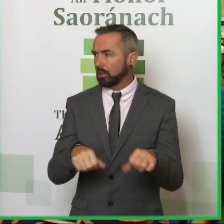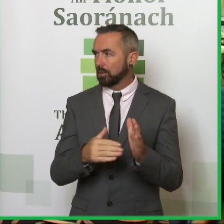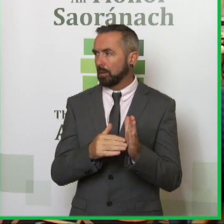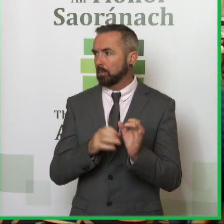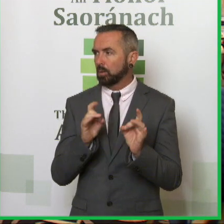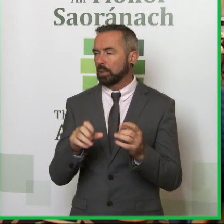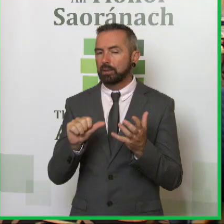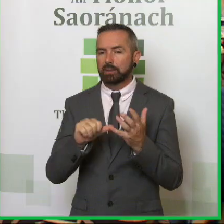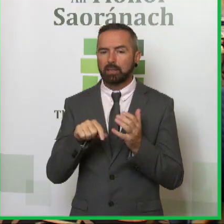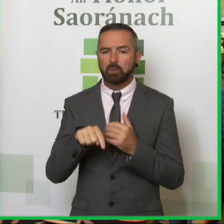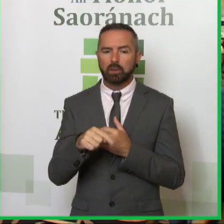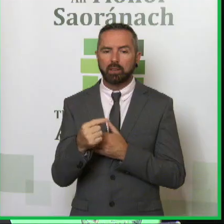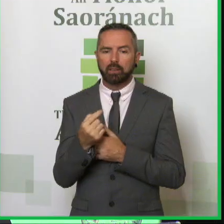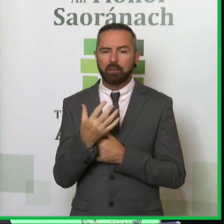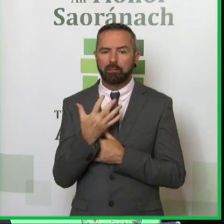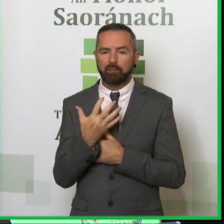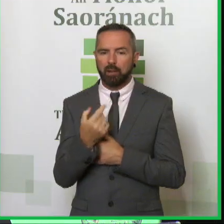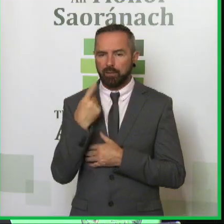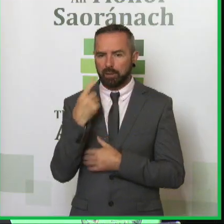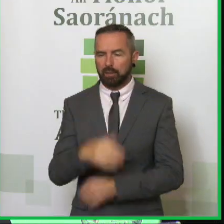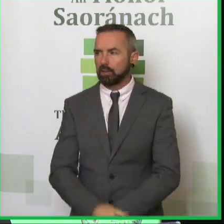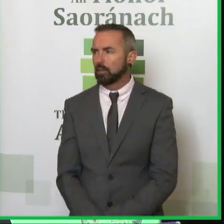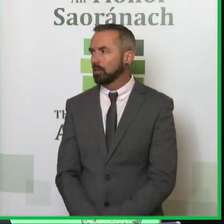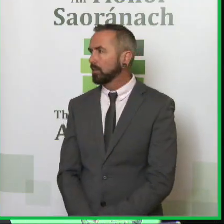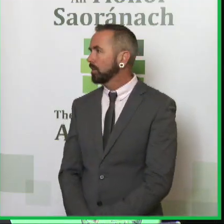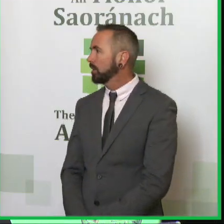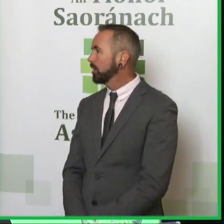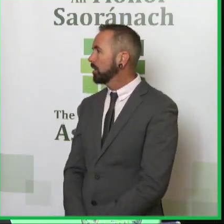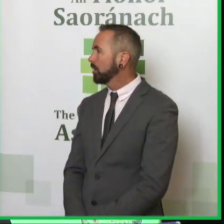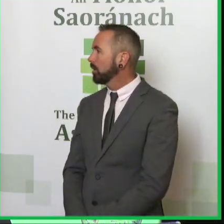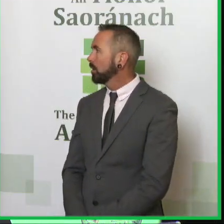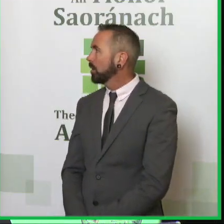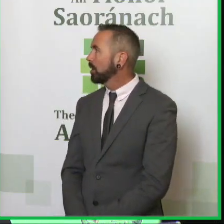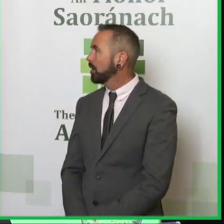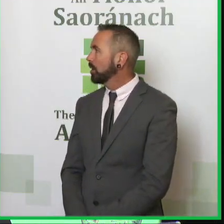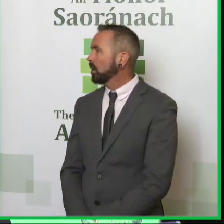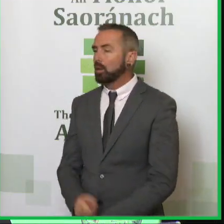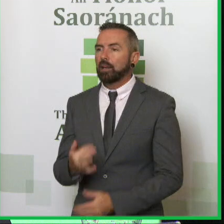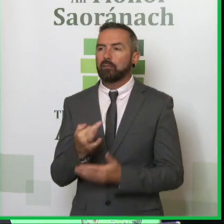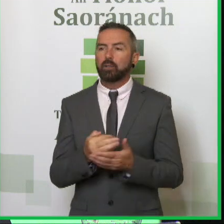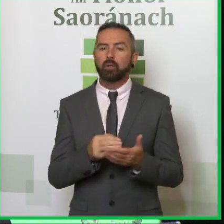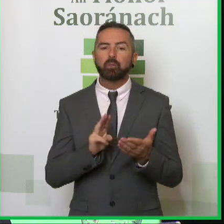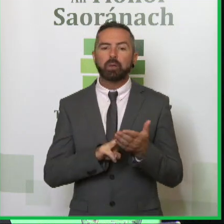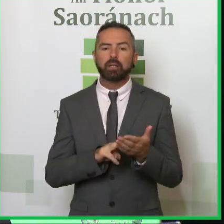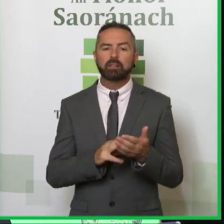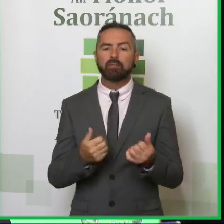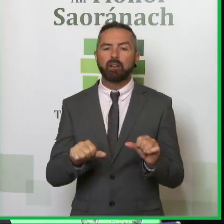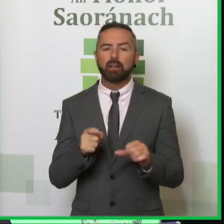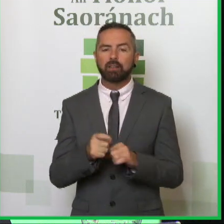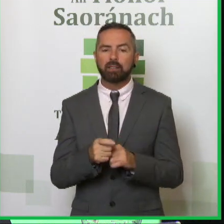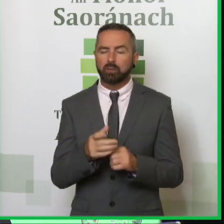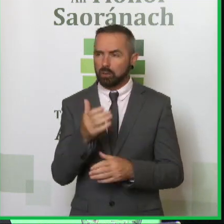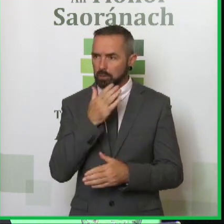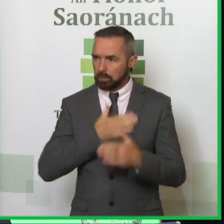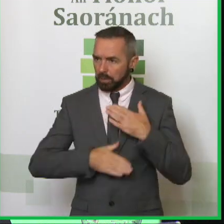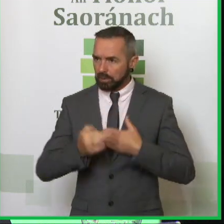Okay, so can I just, it's going to take us a few minutes to finalise this, get them printed off and bring them back to you. Can I just ask you to bear